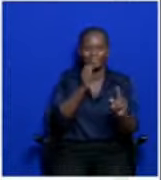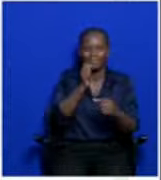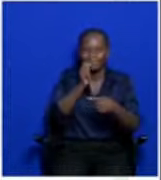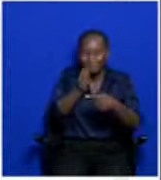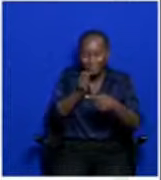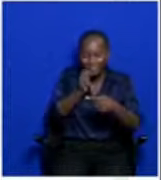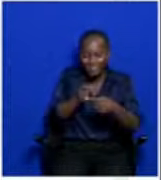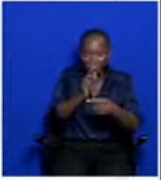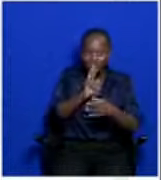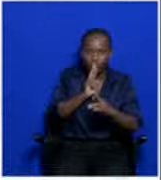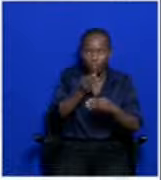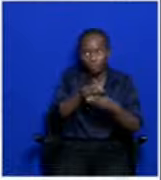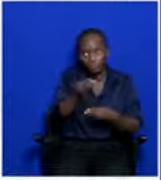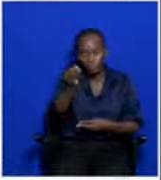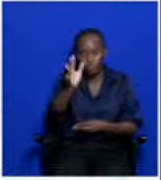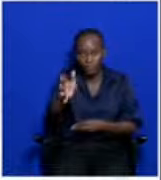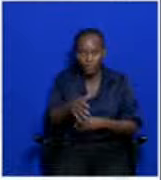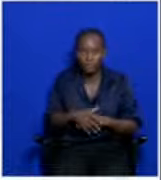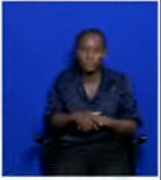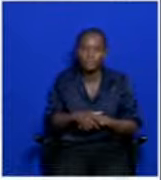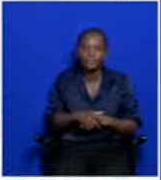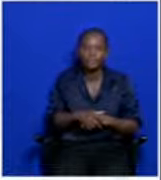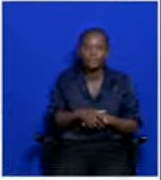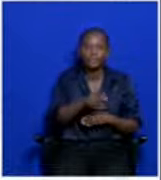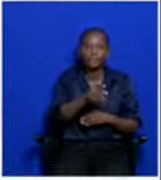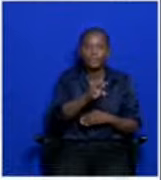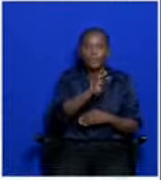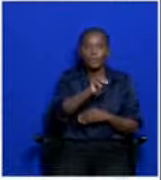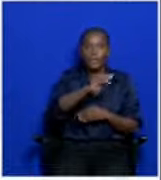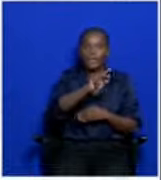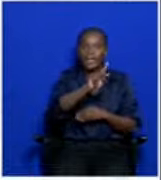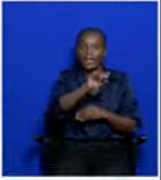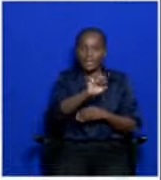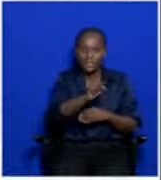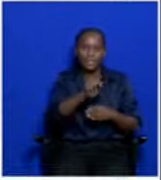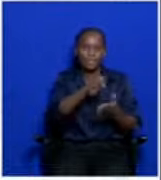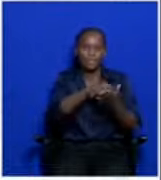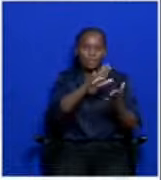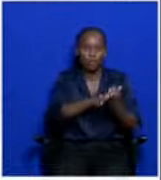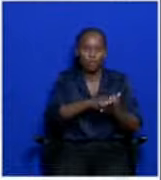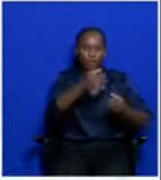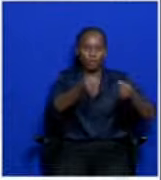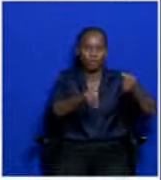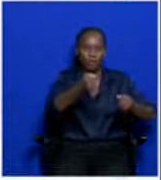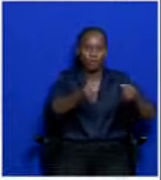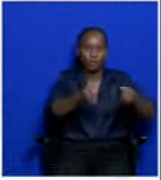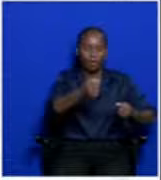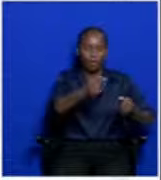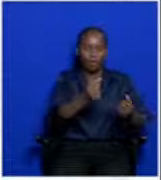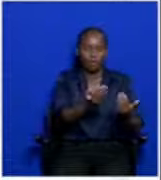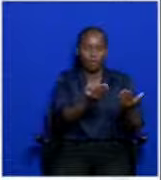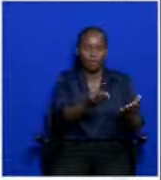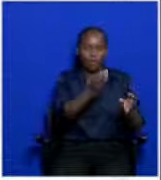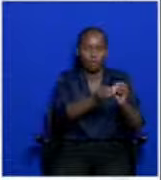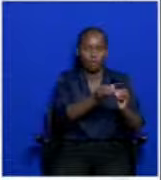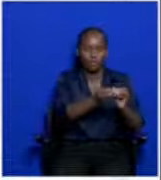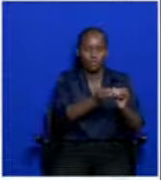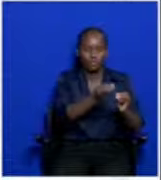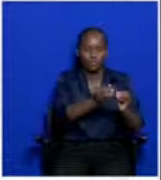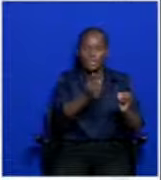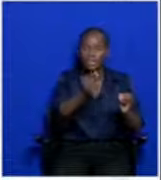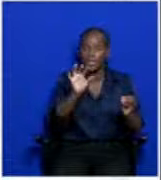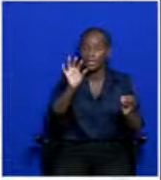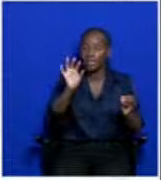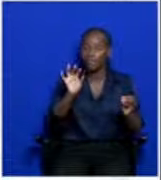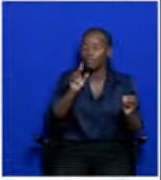and maintenance. He stated on Friday that he left his official Tetra radio in the car's